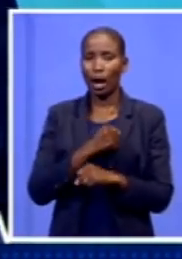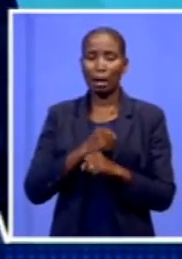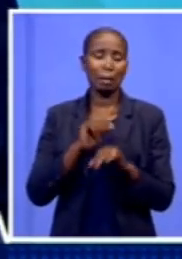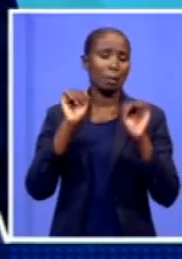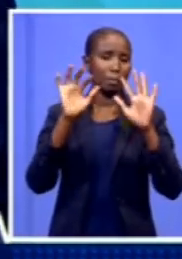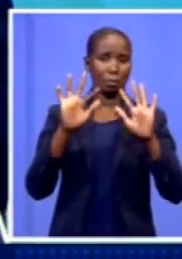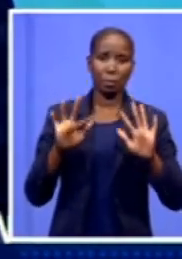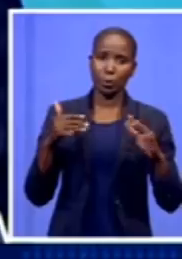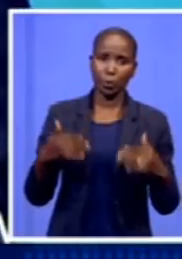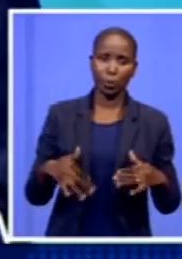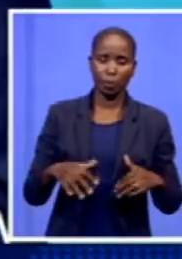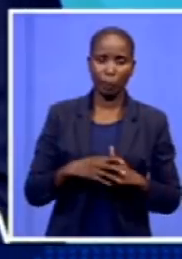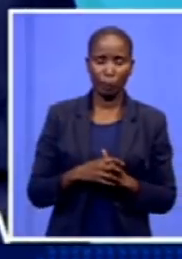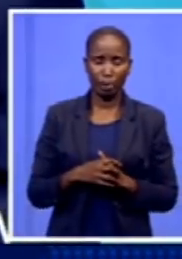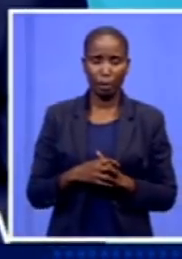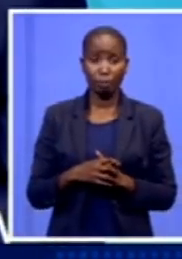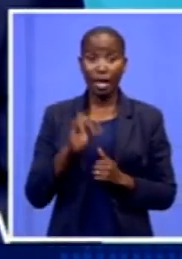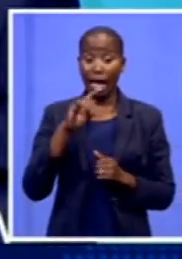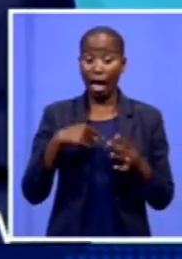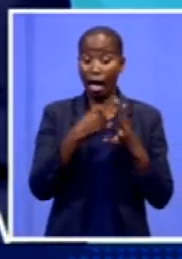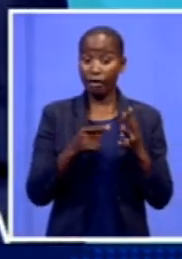these people, this wouldn't have happened.